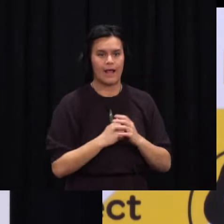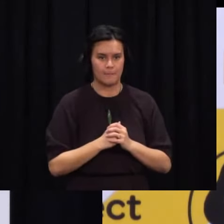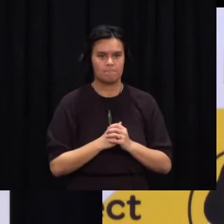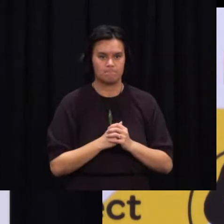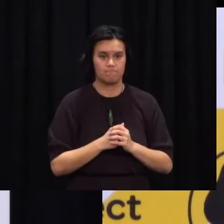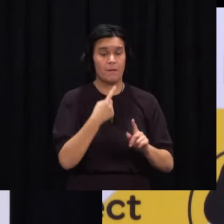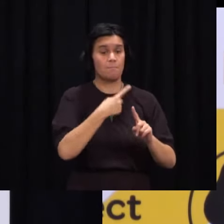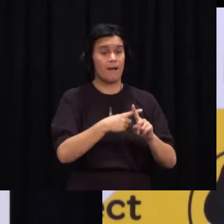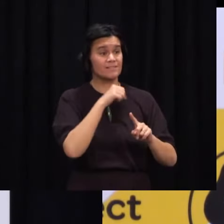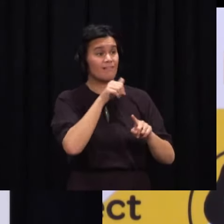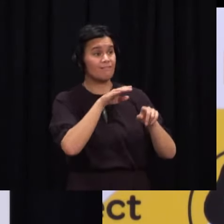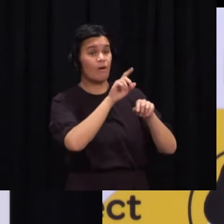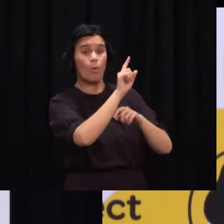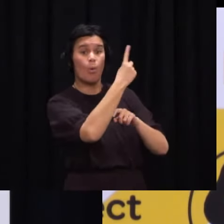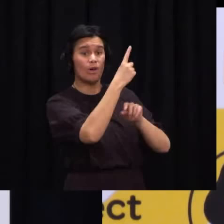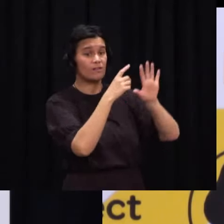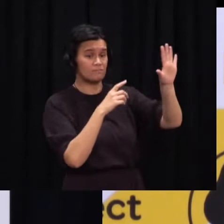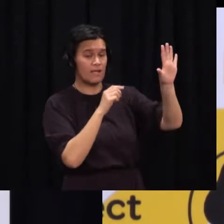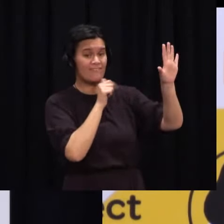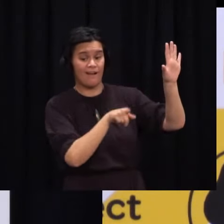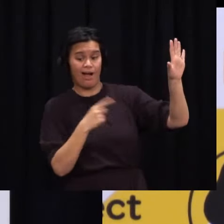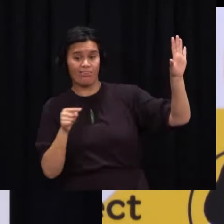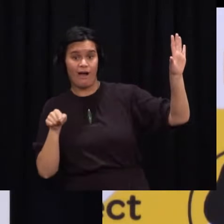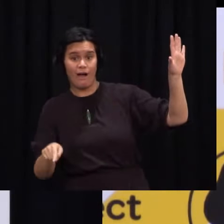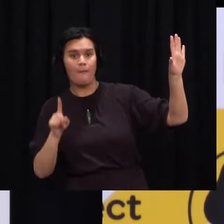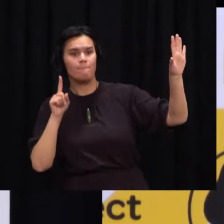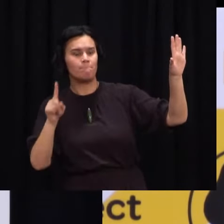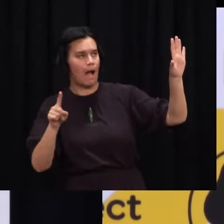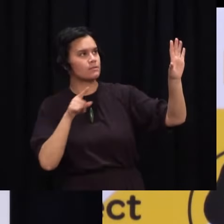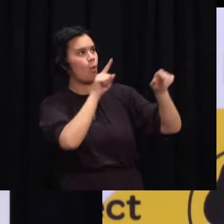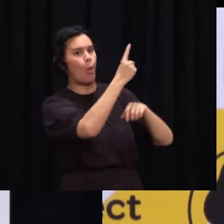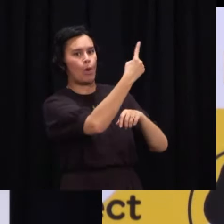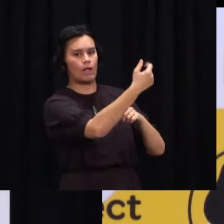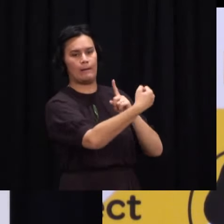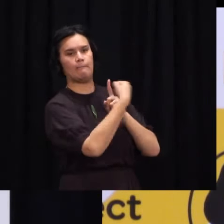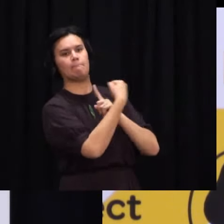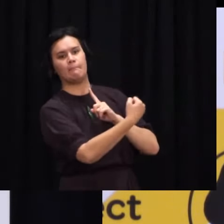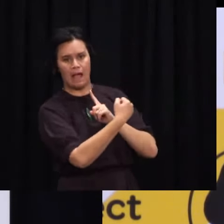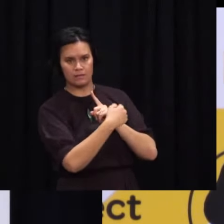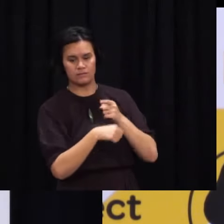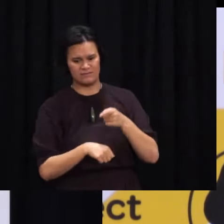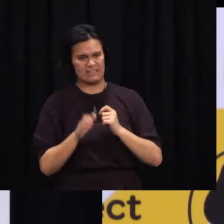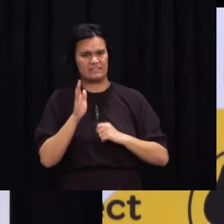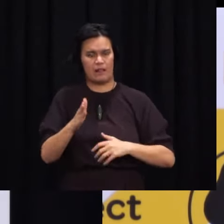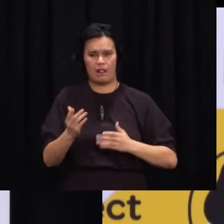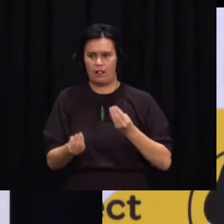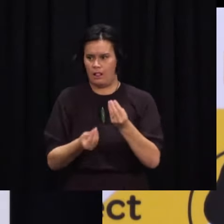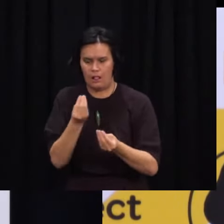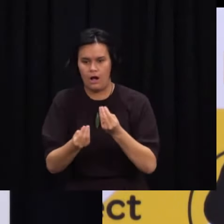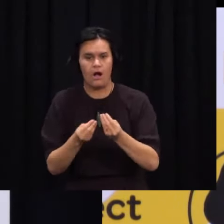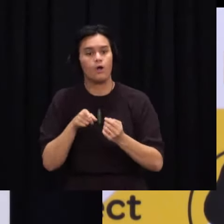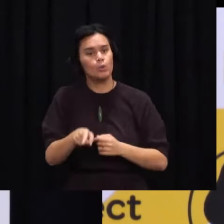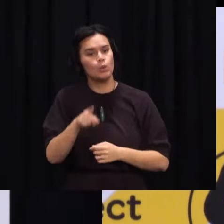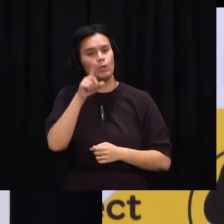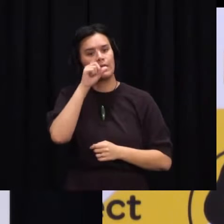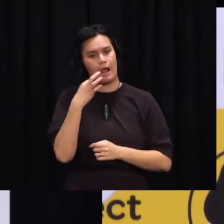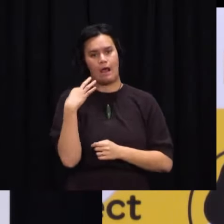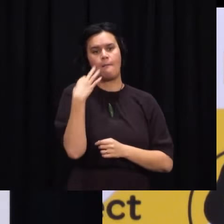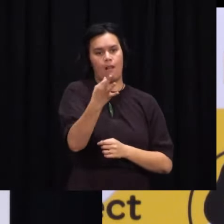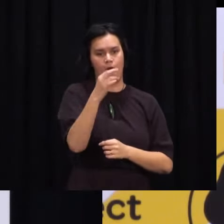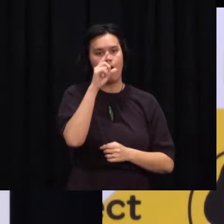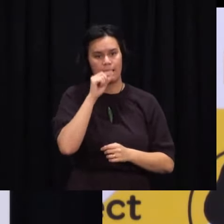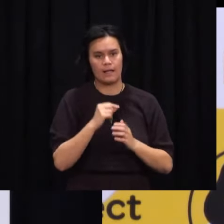in those higher alert levels. And that allows some of those businesses who might be outside of Auckland but affected by Auckland, so it will mean